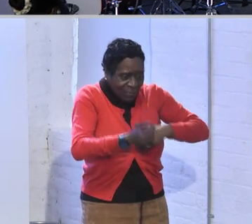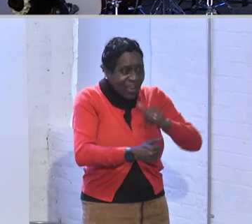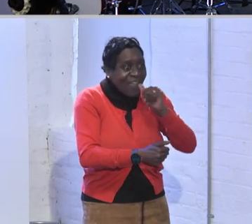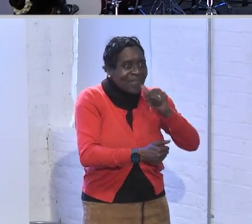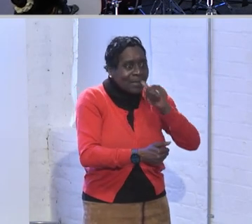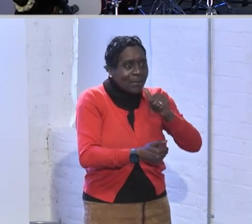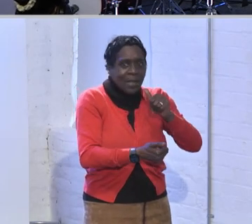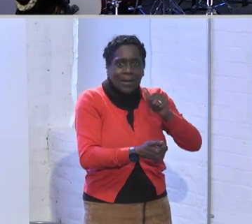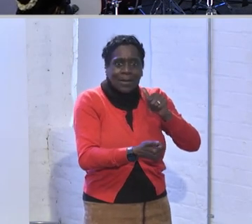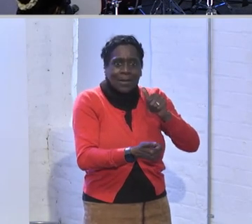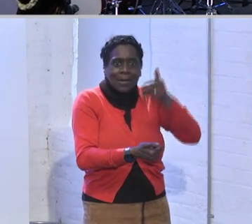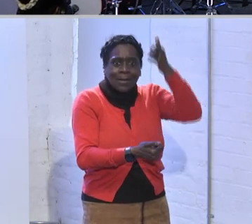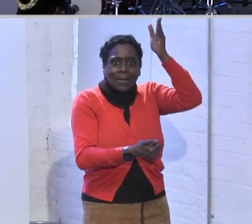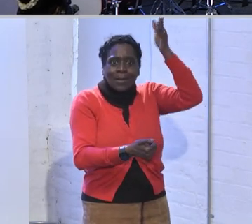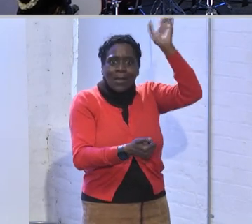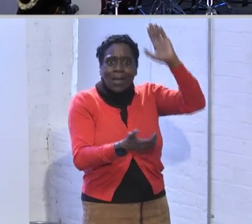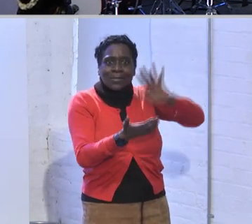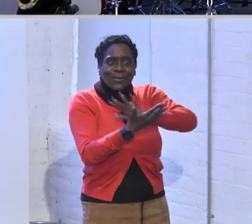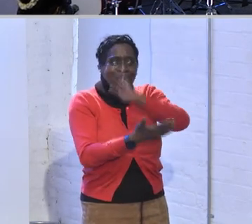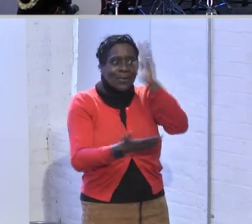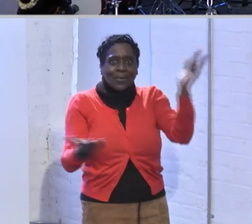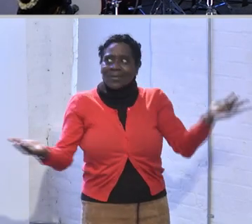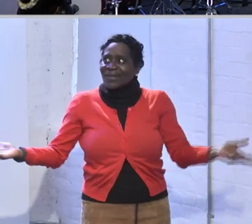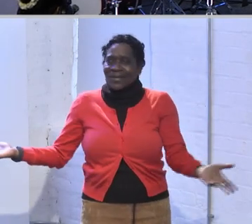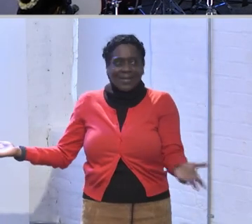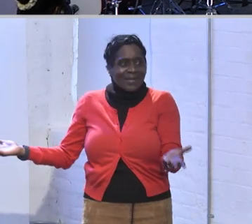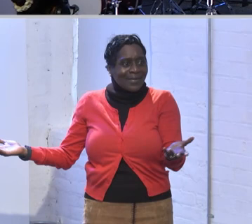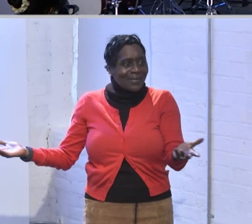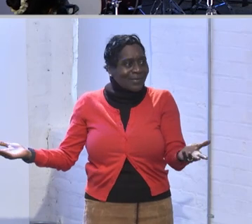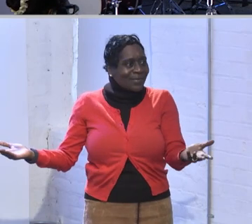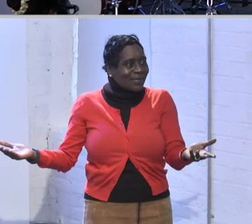butter. Glory to God, you know?